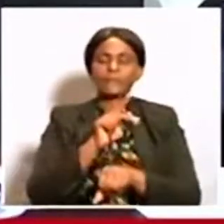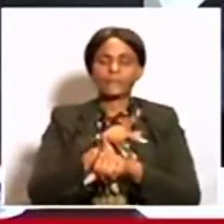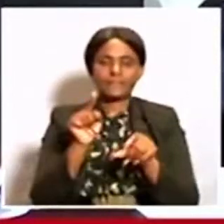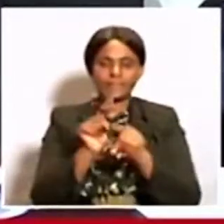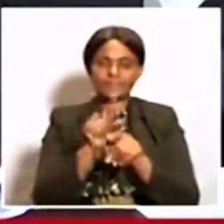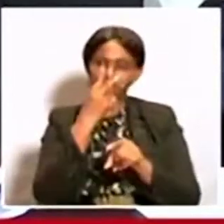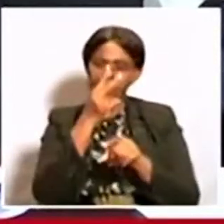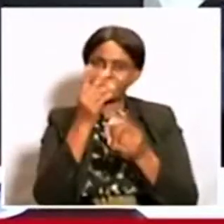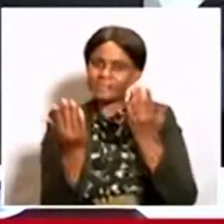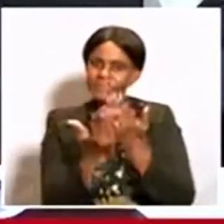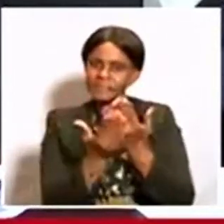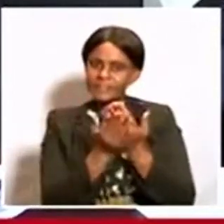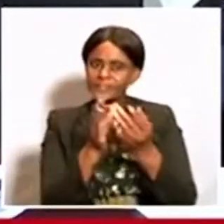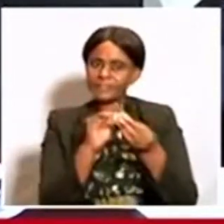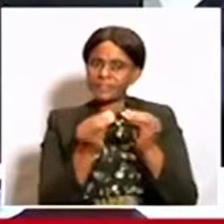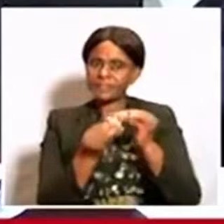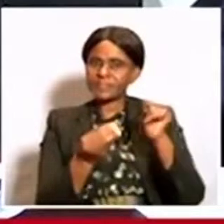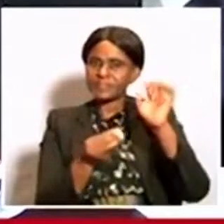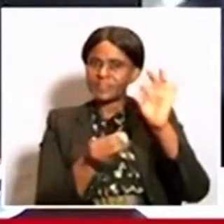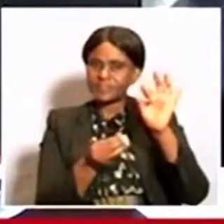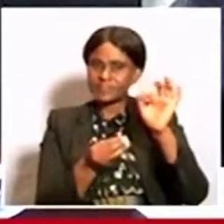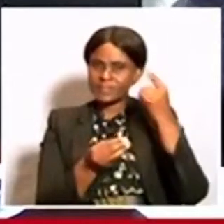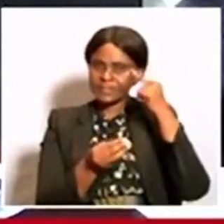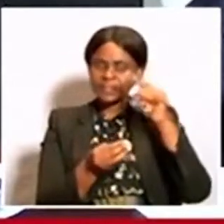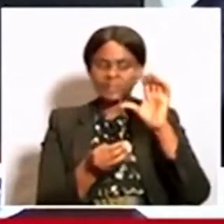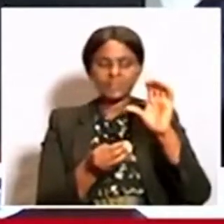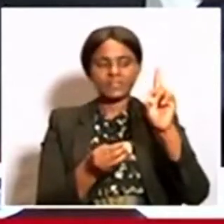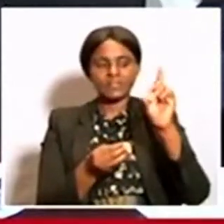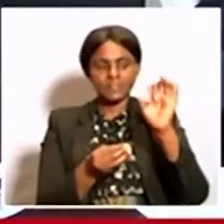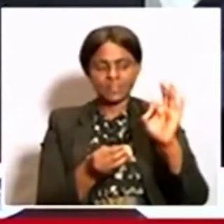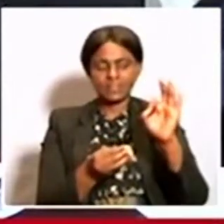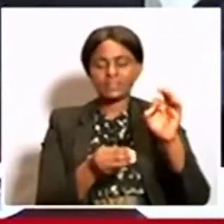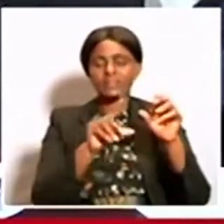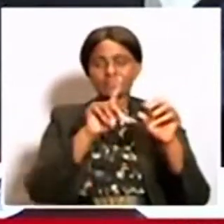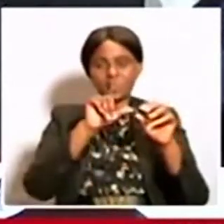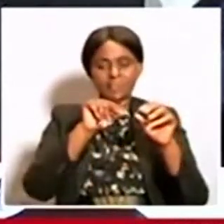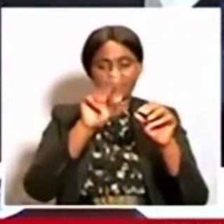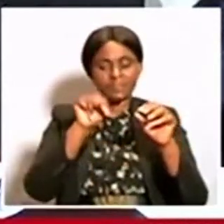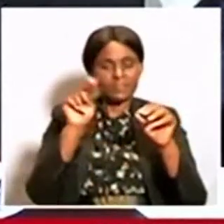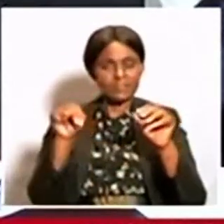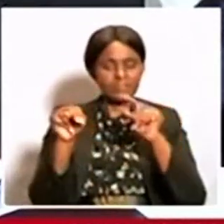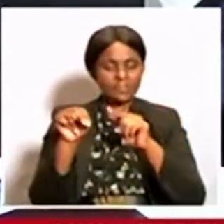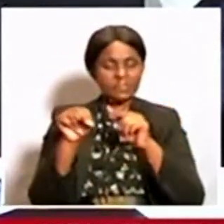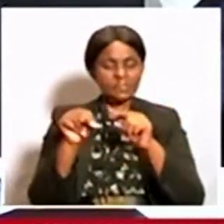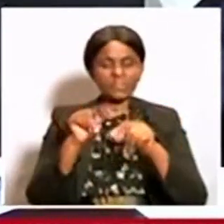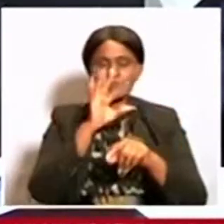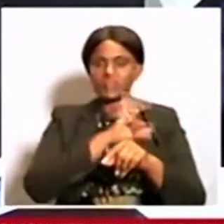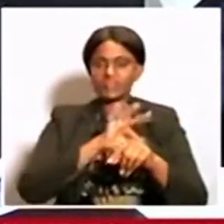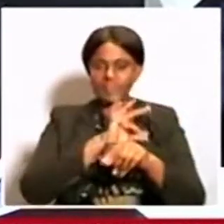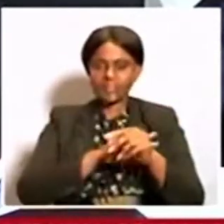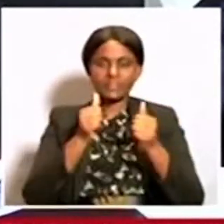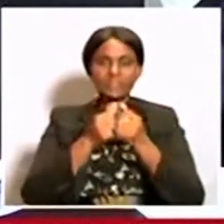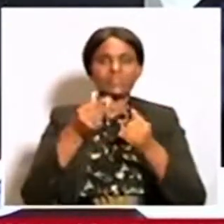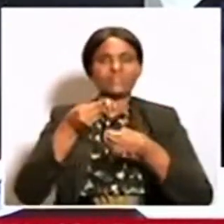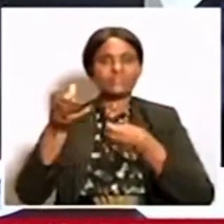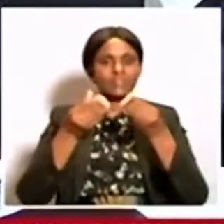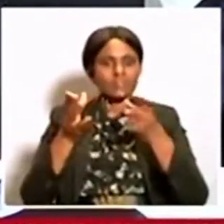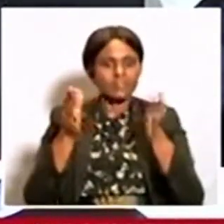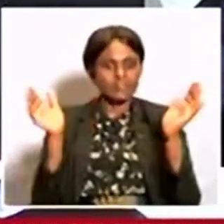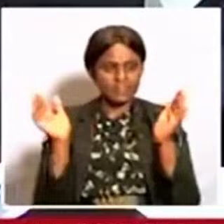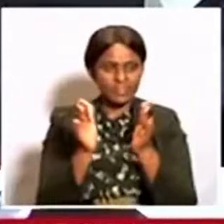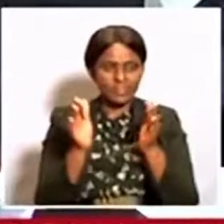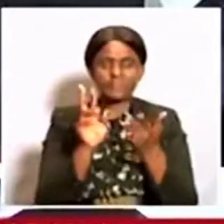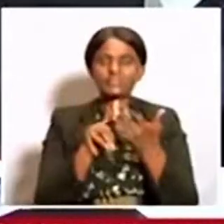See Appendix 19. For the CDF 2022 income and expenditure